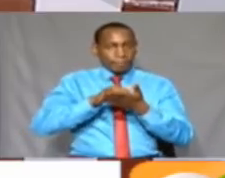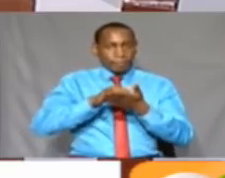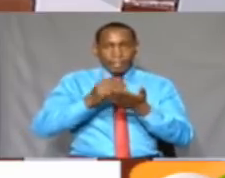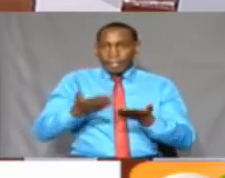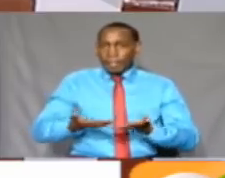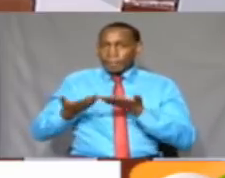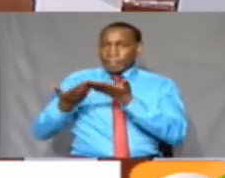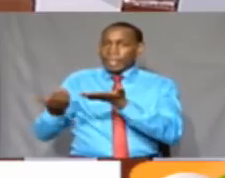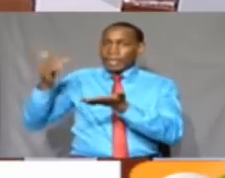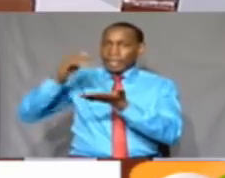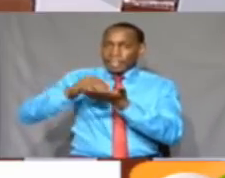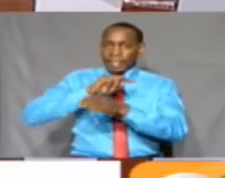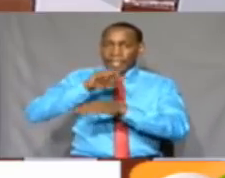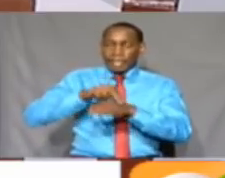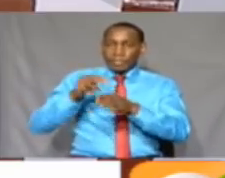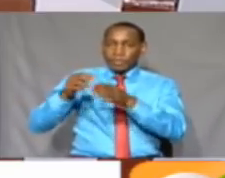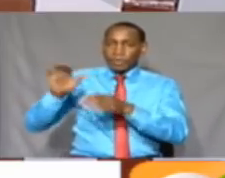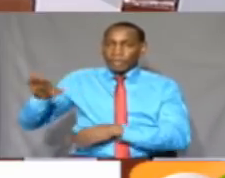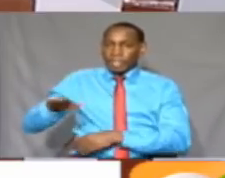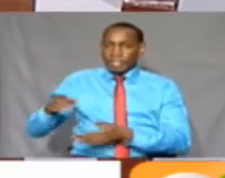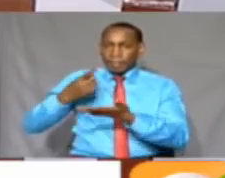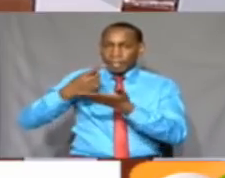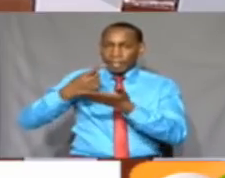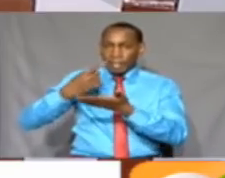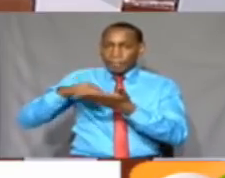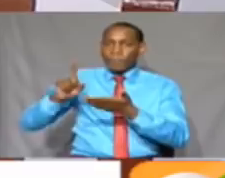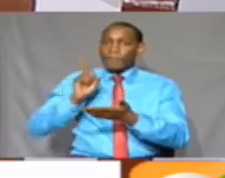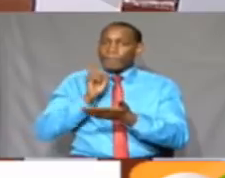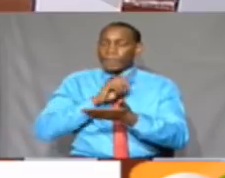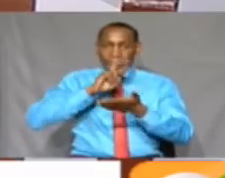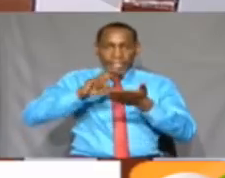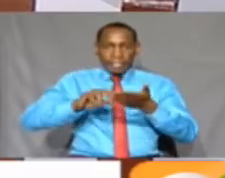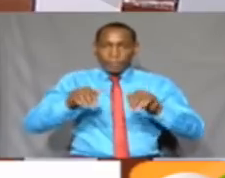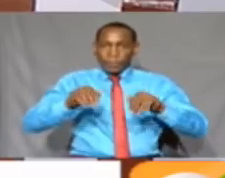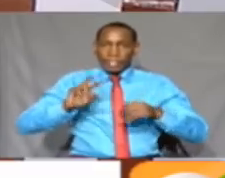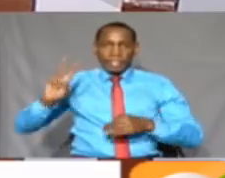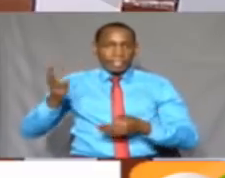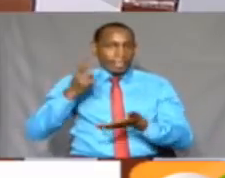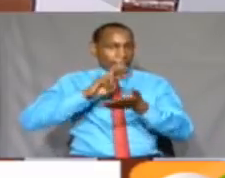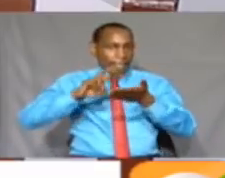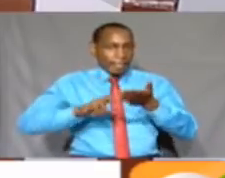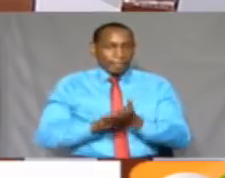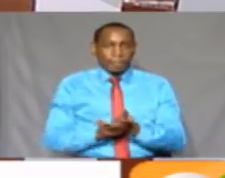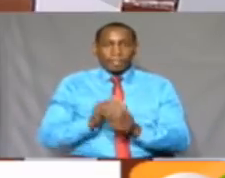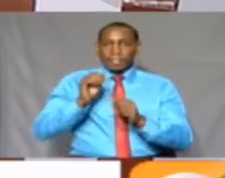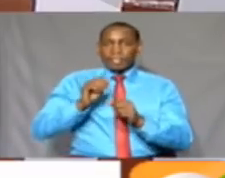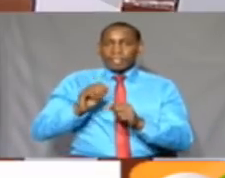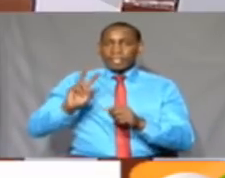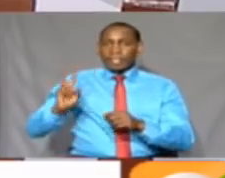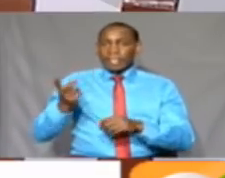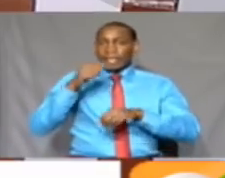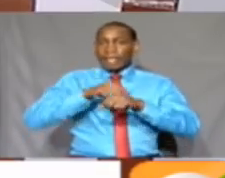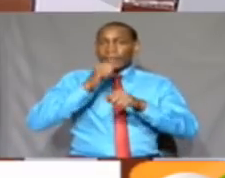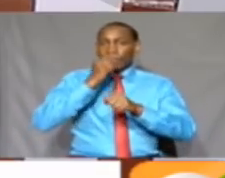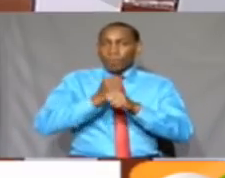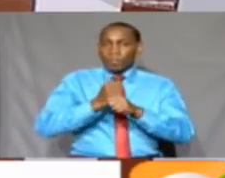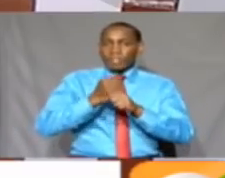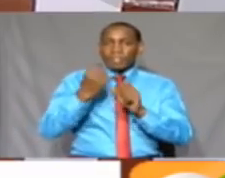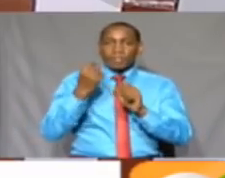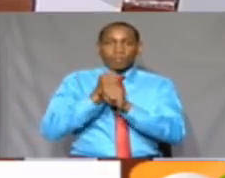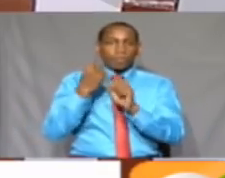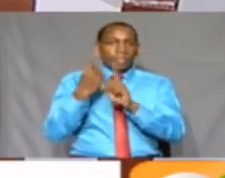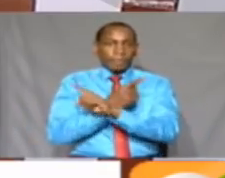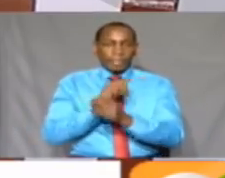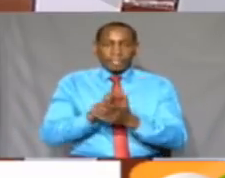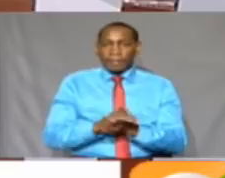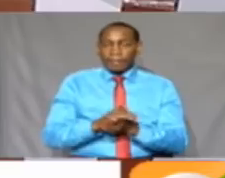I brought it now in the National Assembly. It's gone through first reading. I'm waiting for second reading. What will I do second time, which I didn't do last time? I took